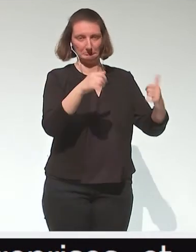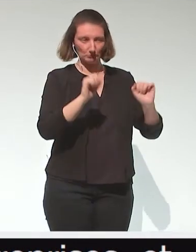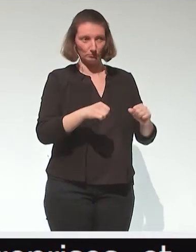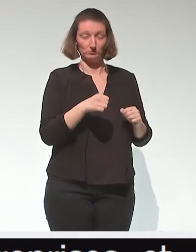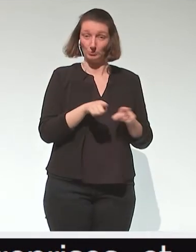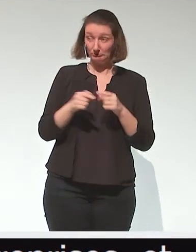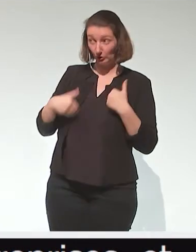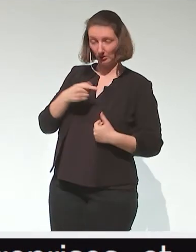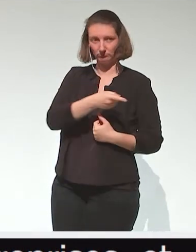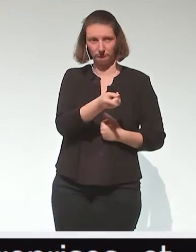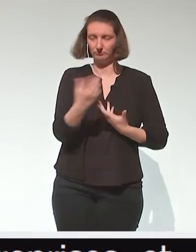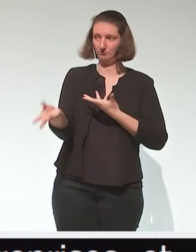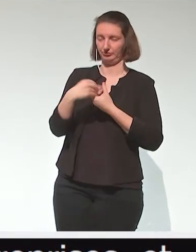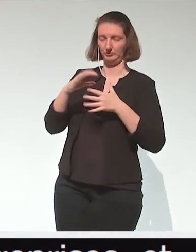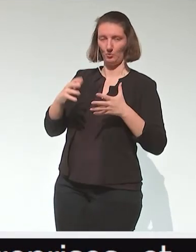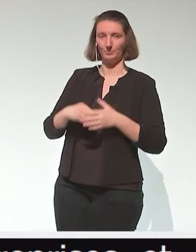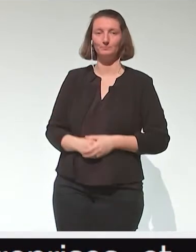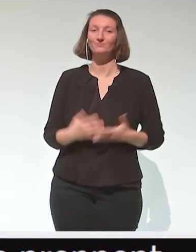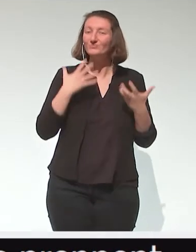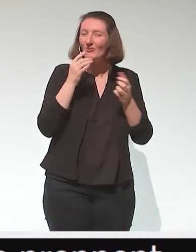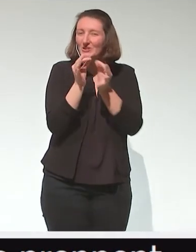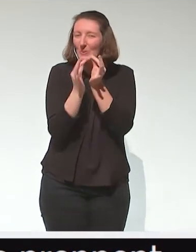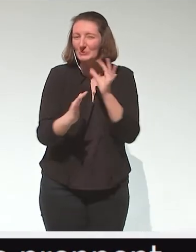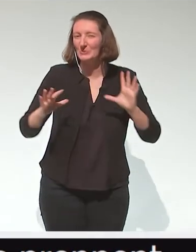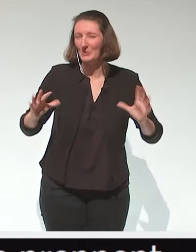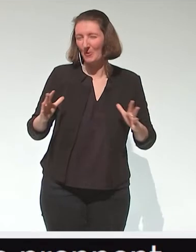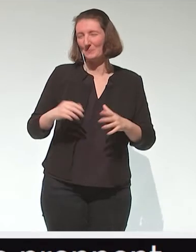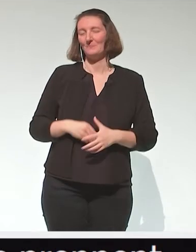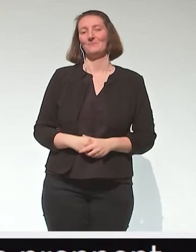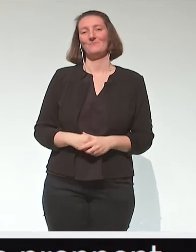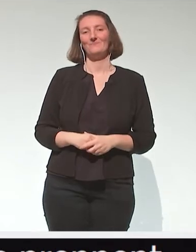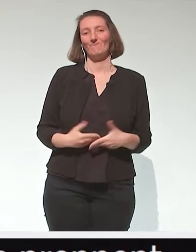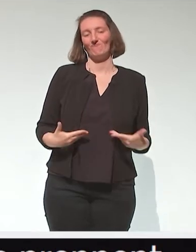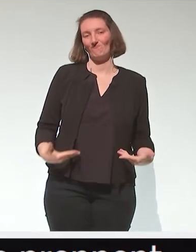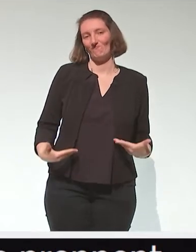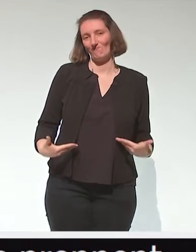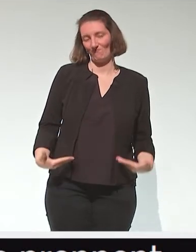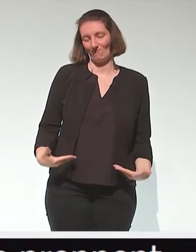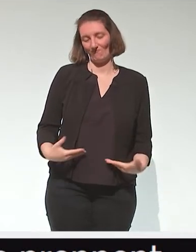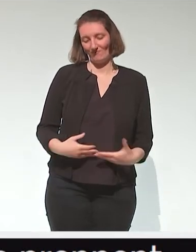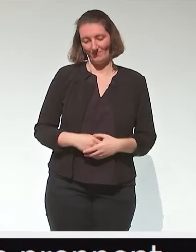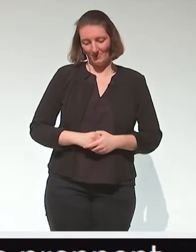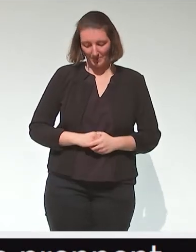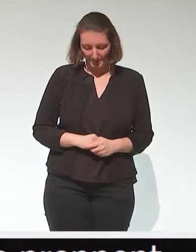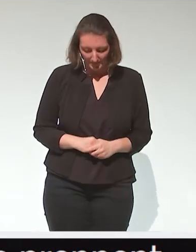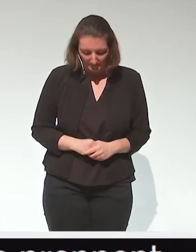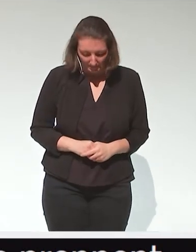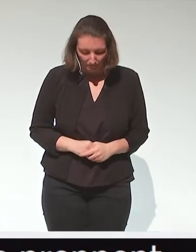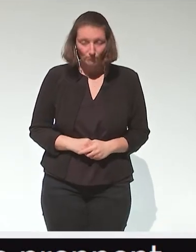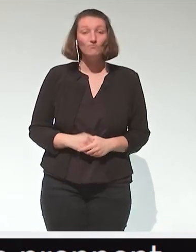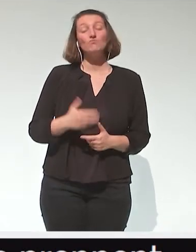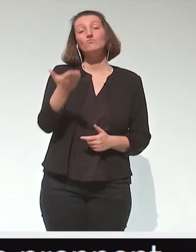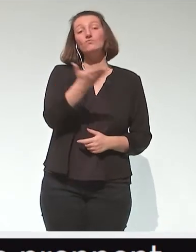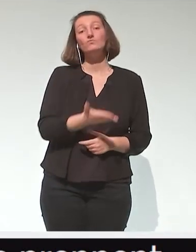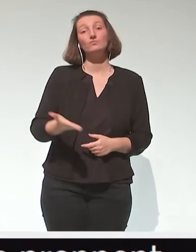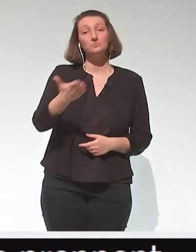that probably, I'm sure some of you know the Amartya Sen and his capability theory